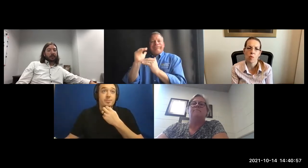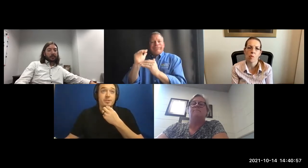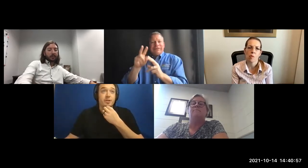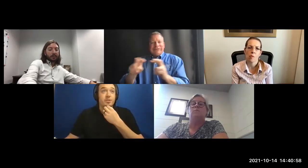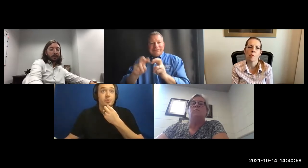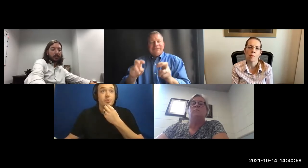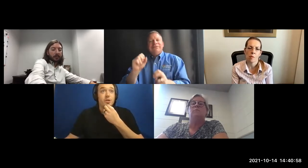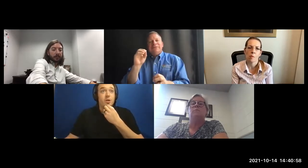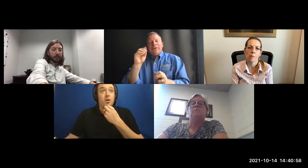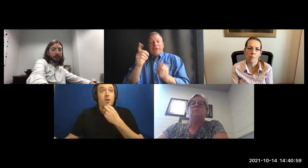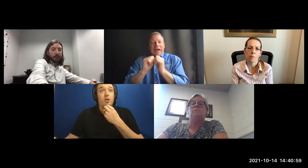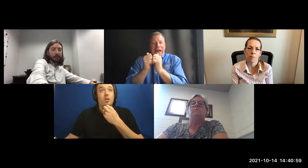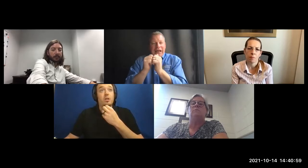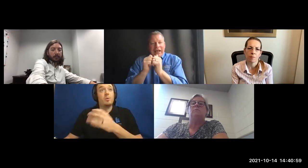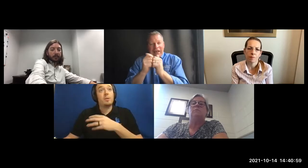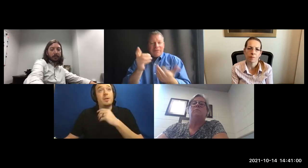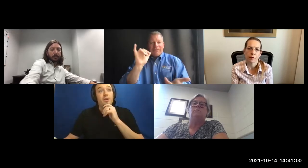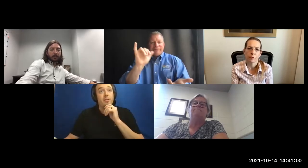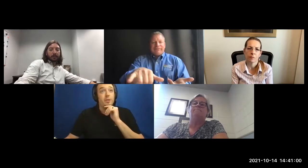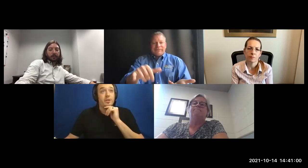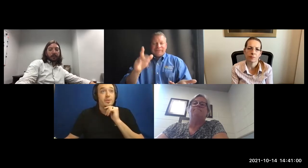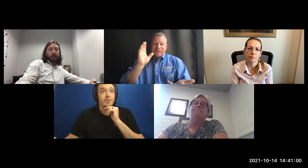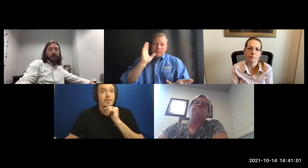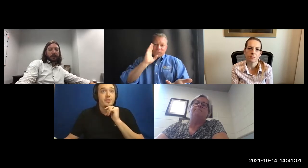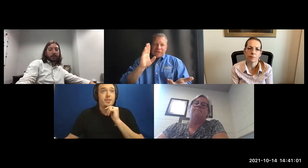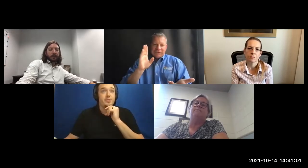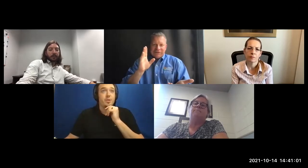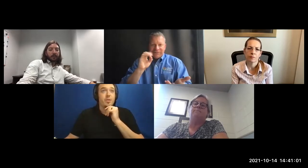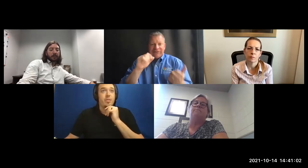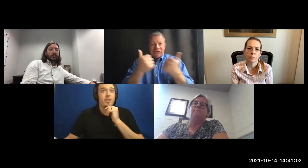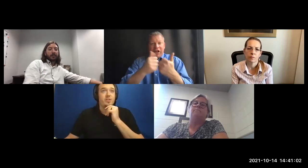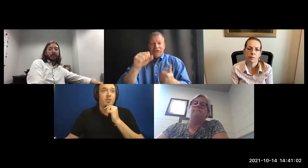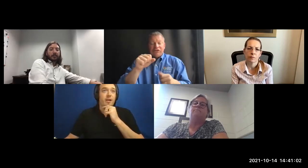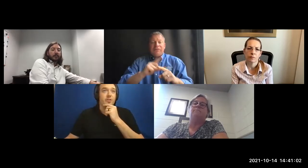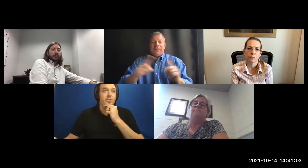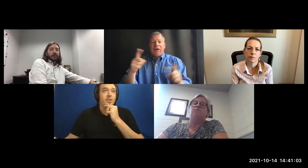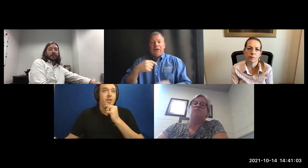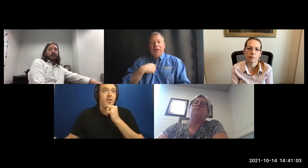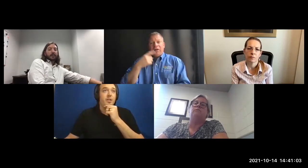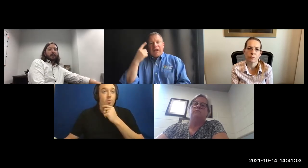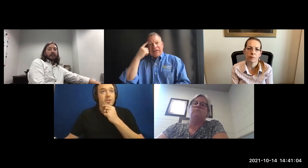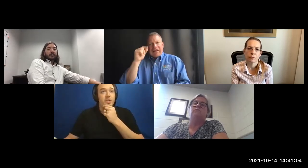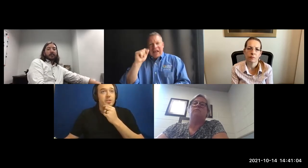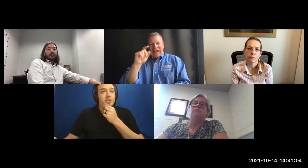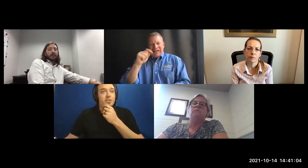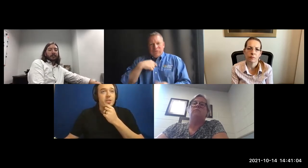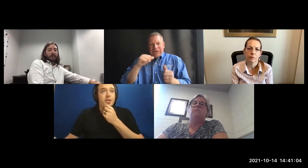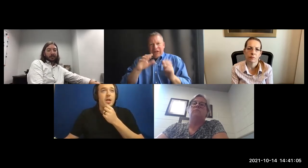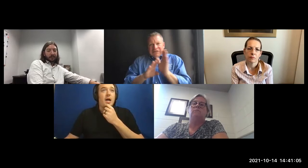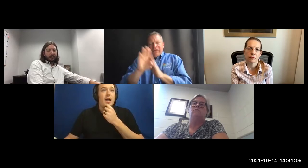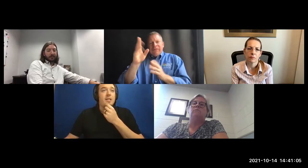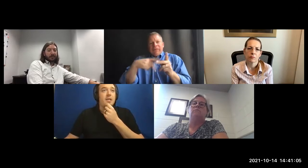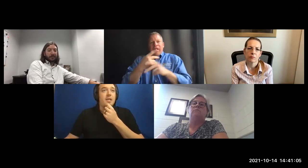several assessments. Other schools are a little more limited in their ability to assess. And so these are all factors that will be